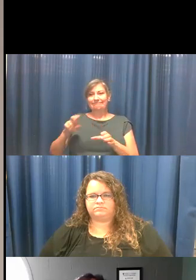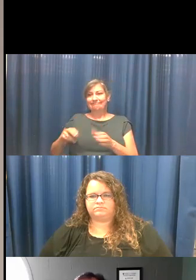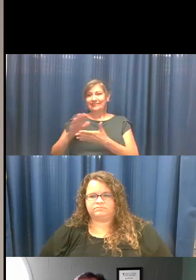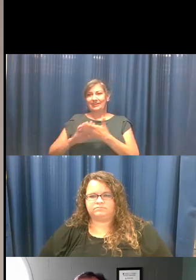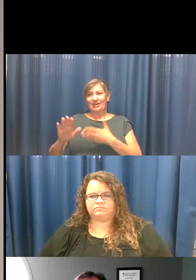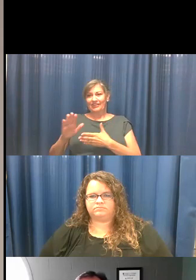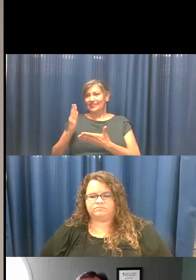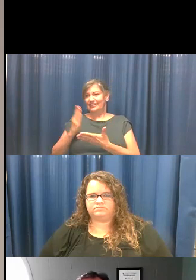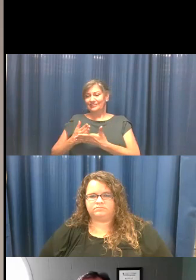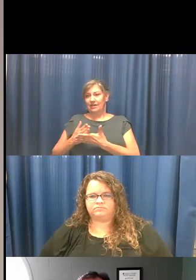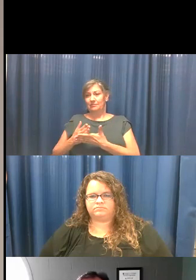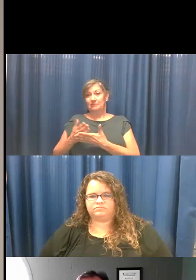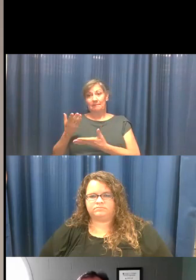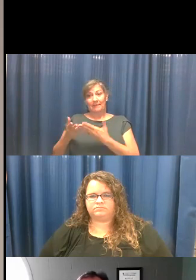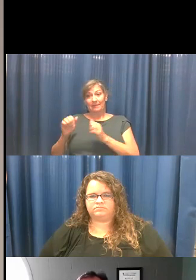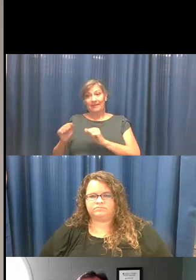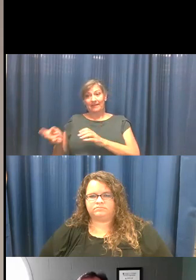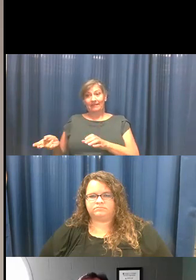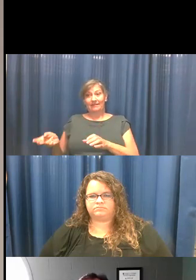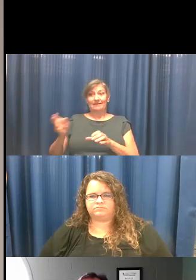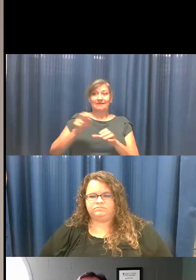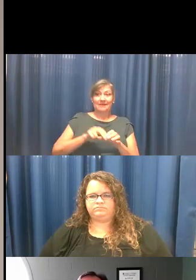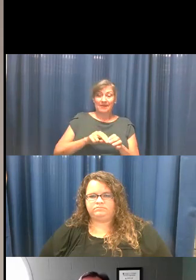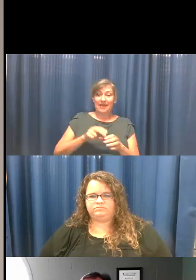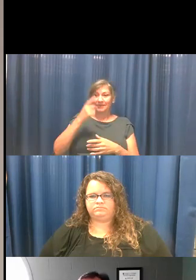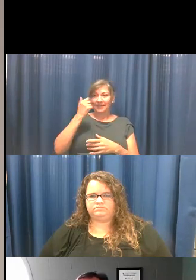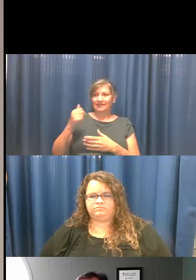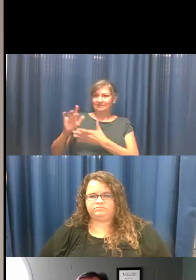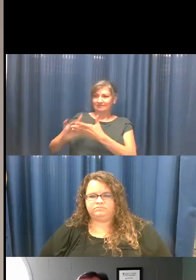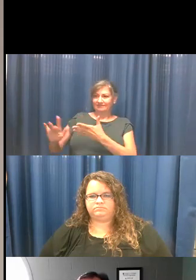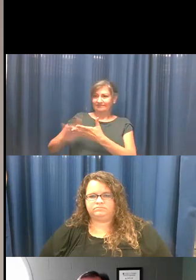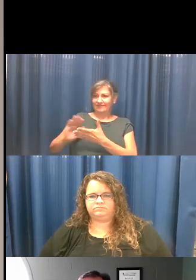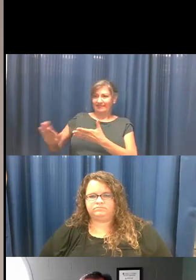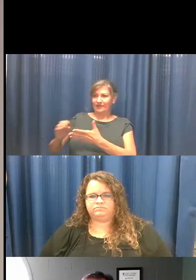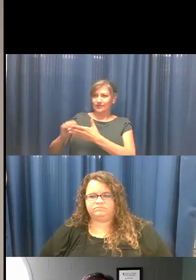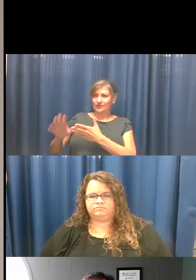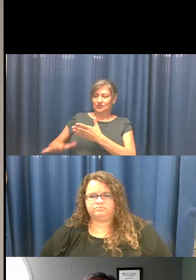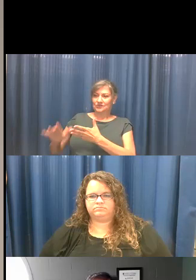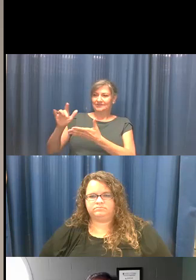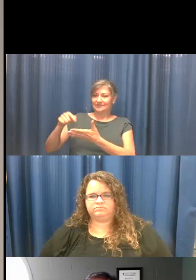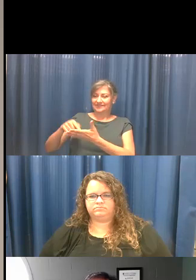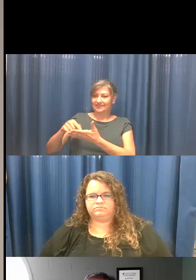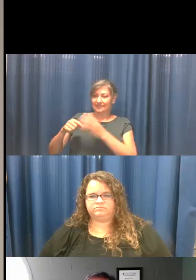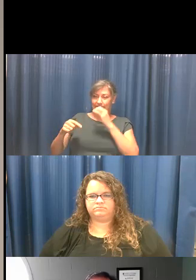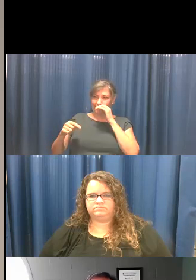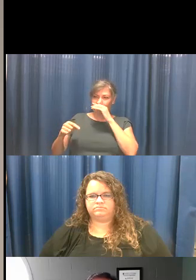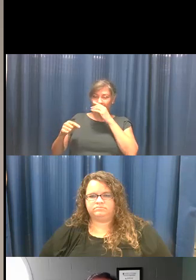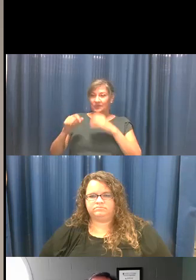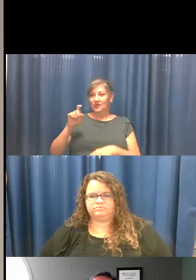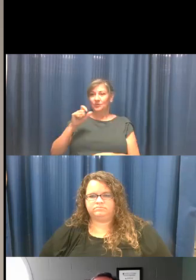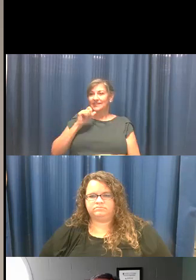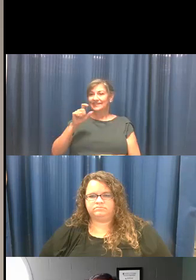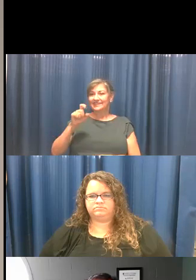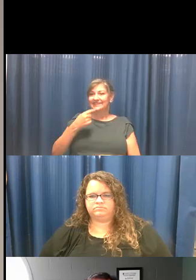able to come back because we've paid off their student debt. And it helped the college because we didn't have to write off that debt as bad